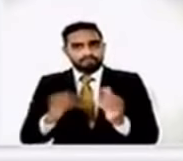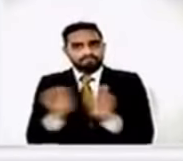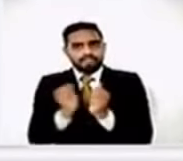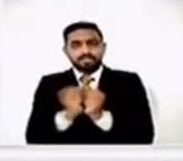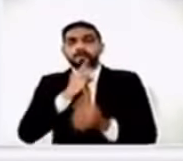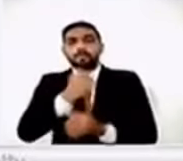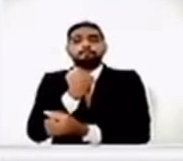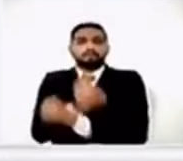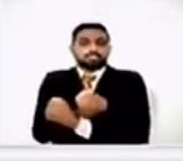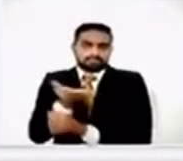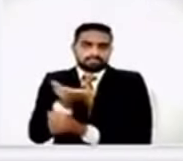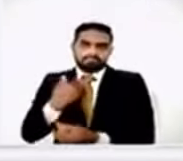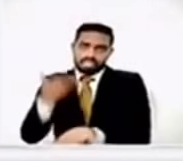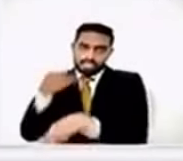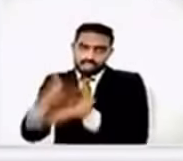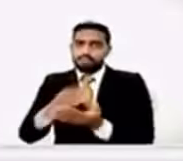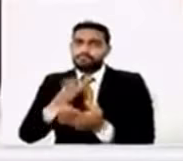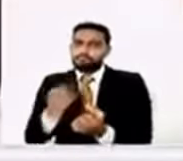strengthen public security.